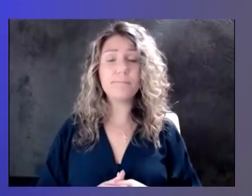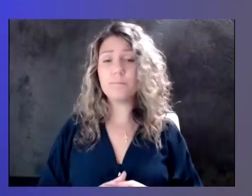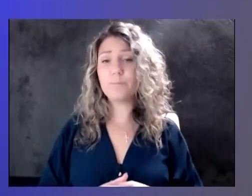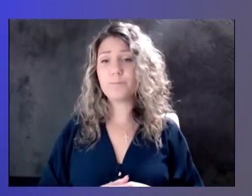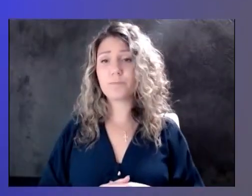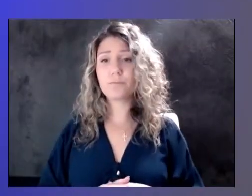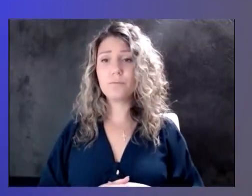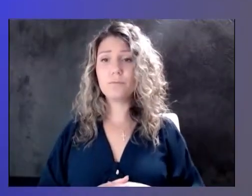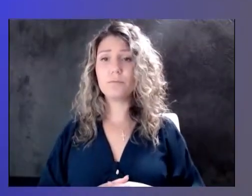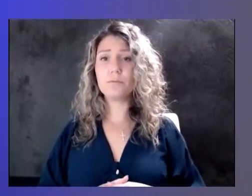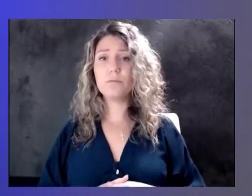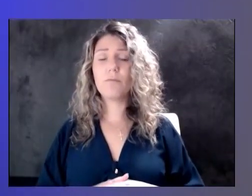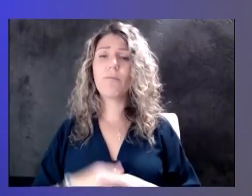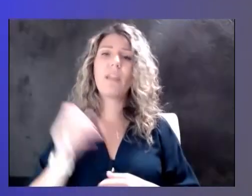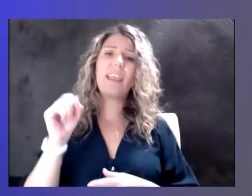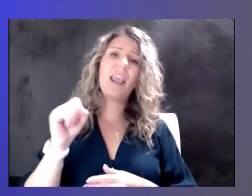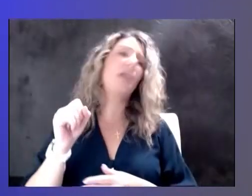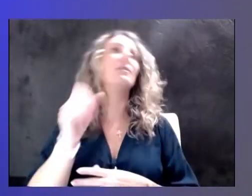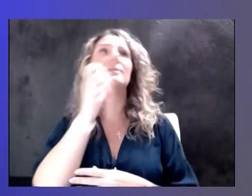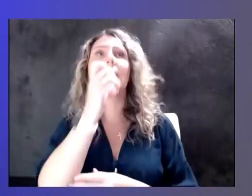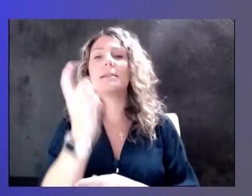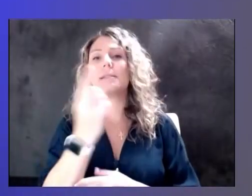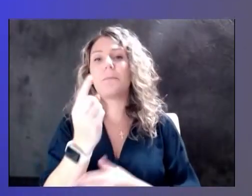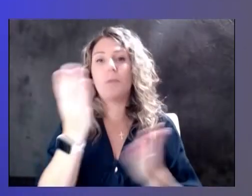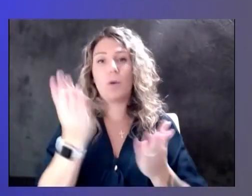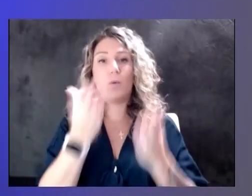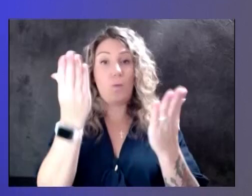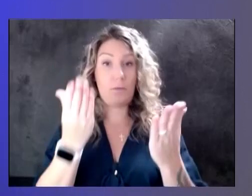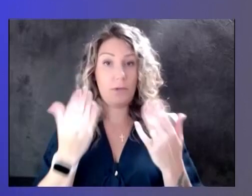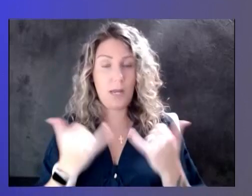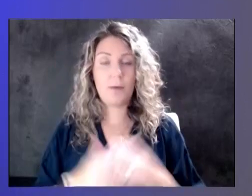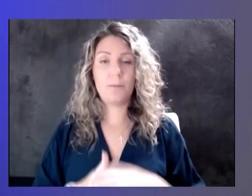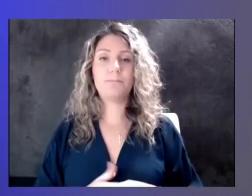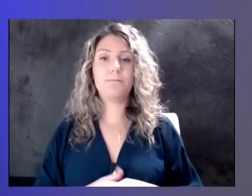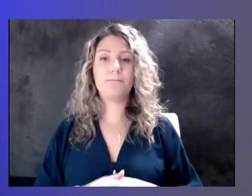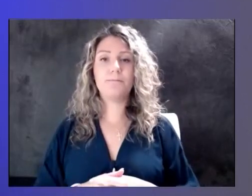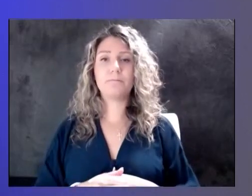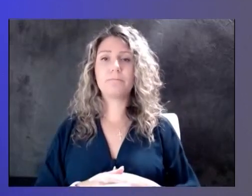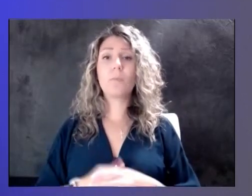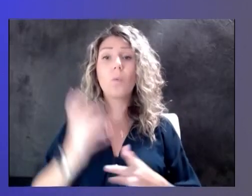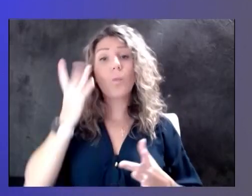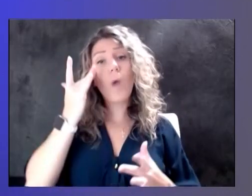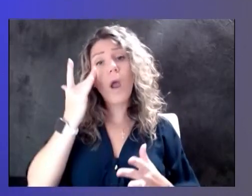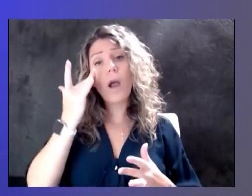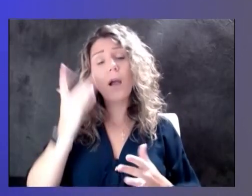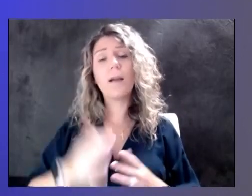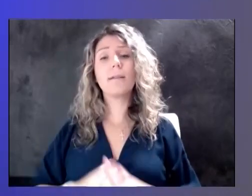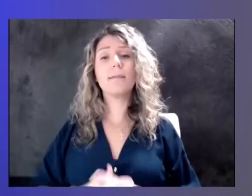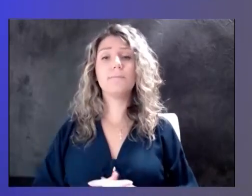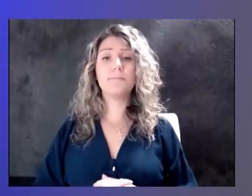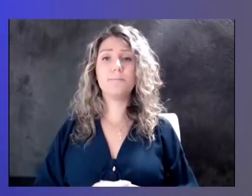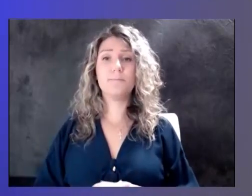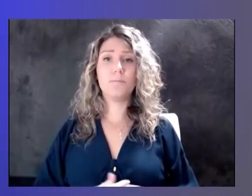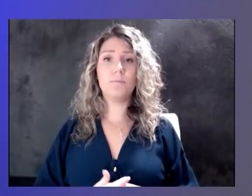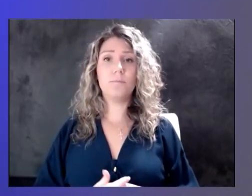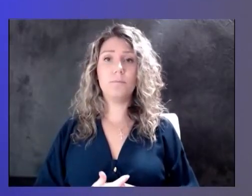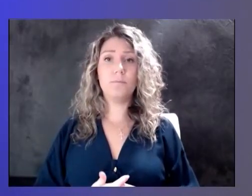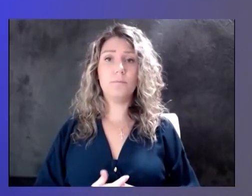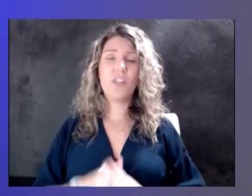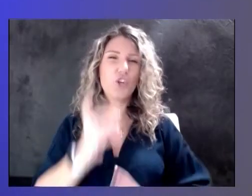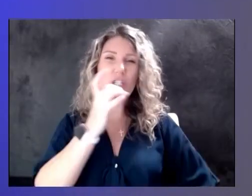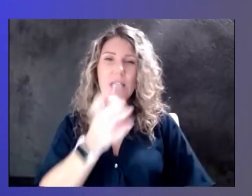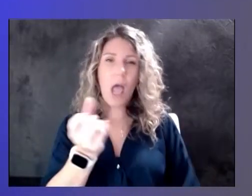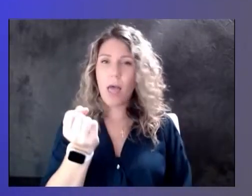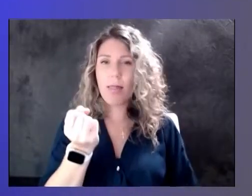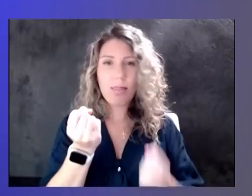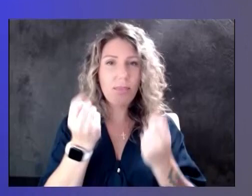Yeah, I mean, it's not something we recommend at this time, largely because we don't have a lot of